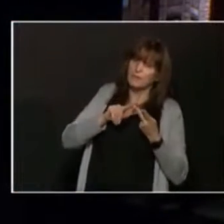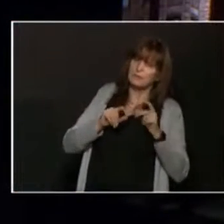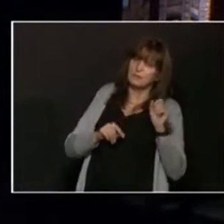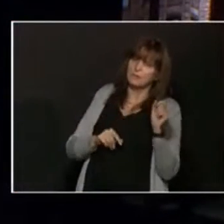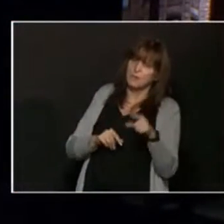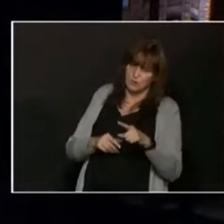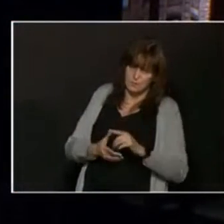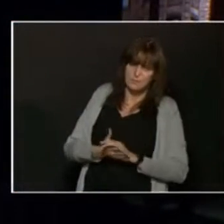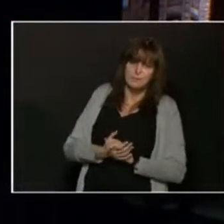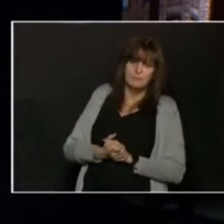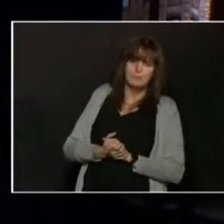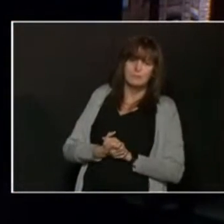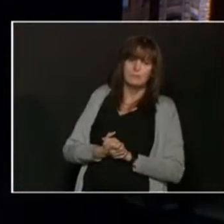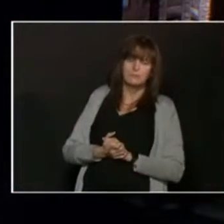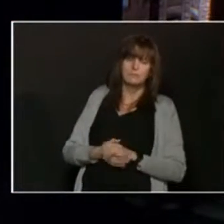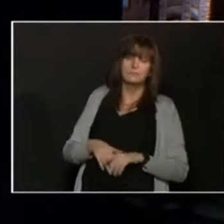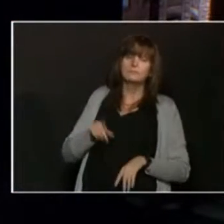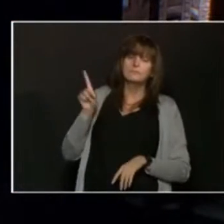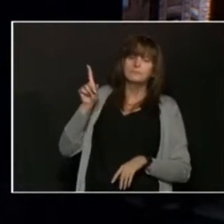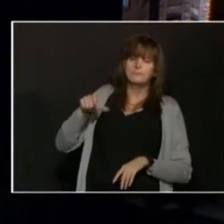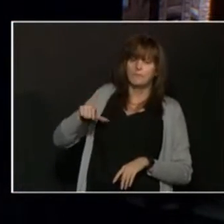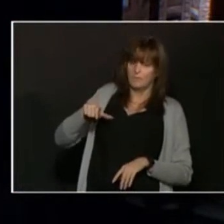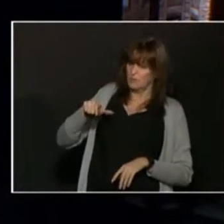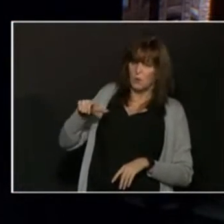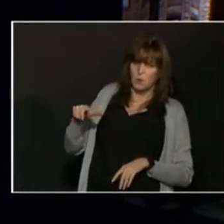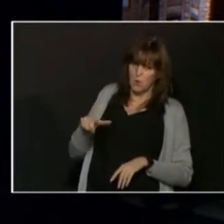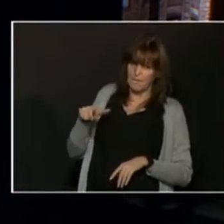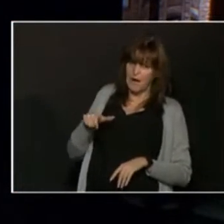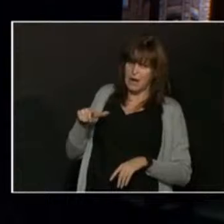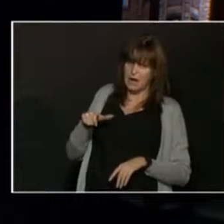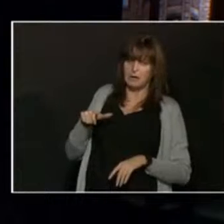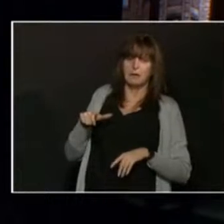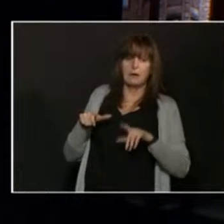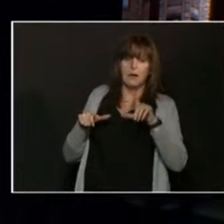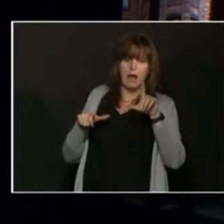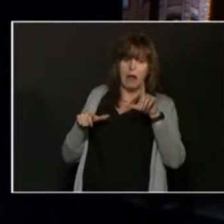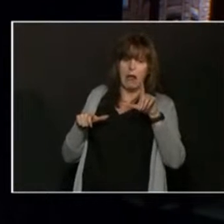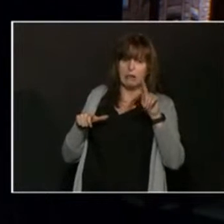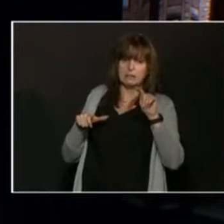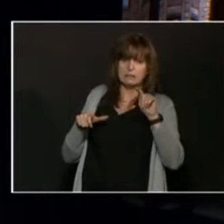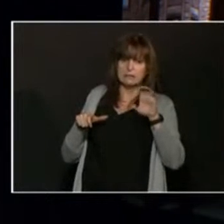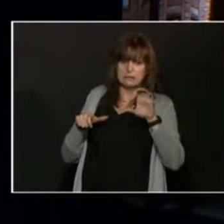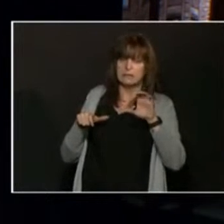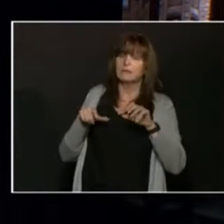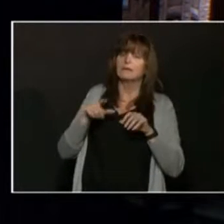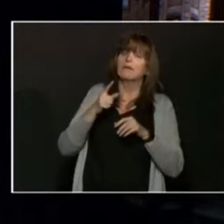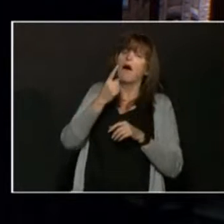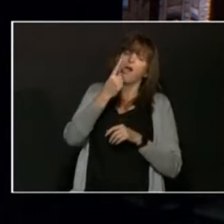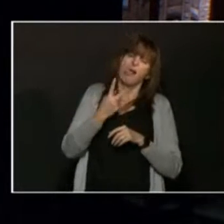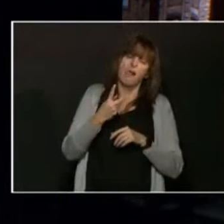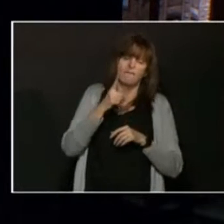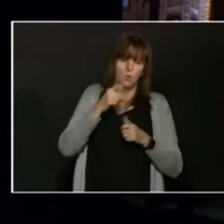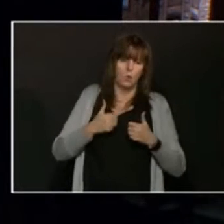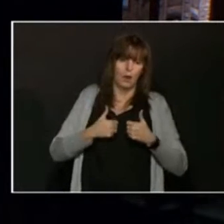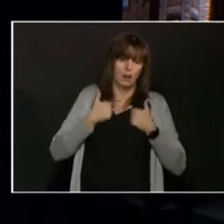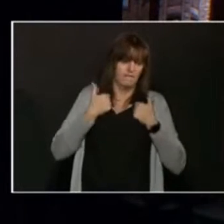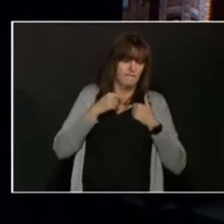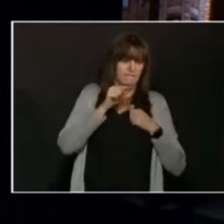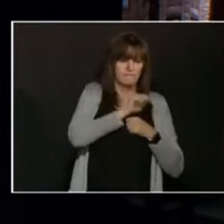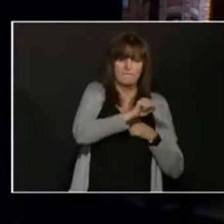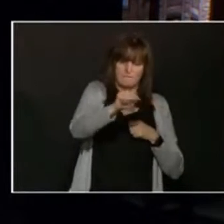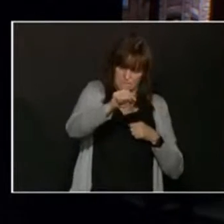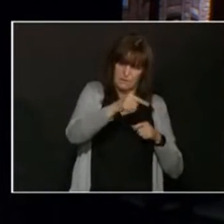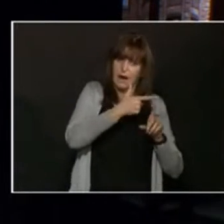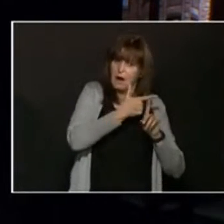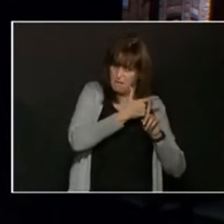Quebec has vaccinated about half its residents in long-term care. Here in Ontario, there's evidence that hospital workers that aren't patient-facing have